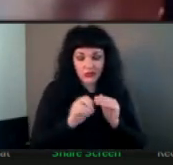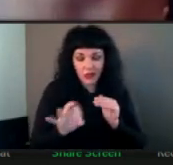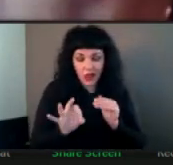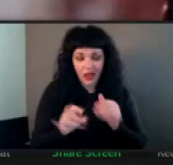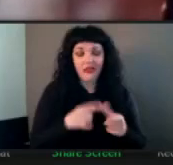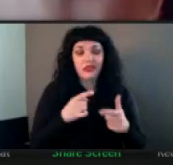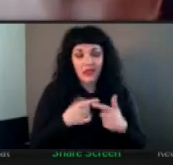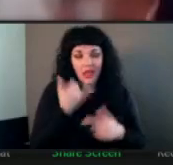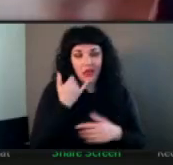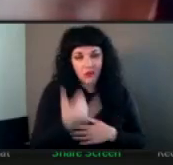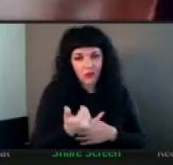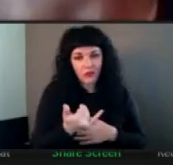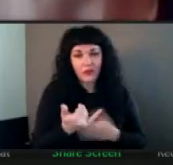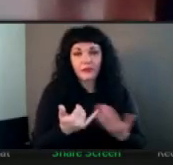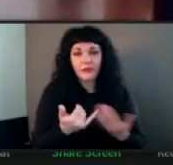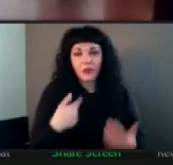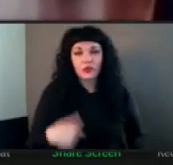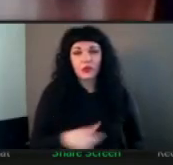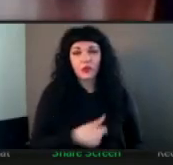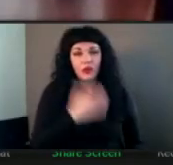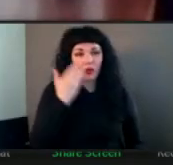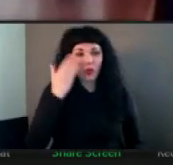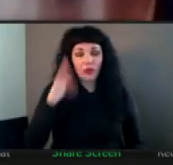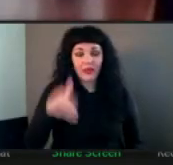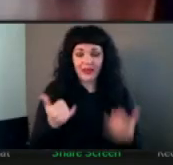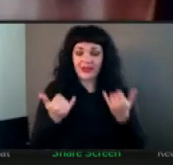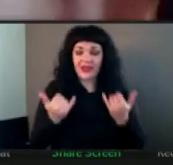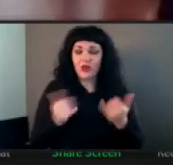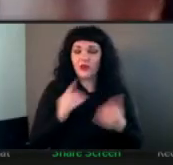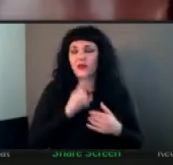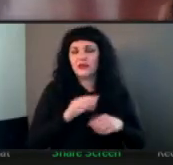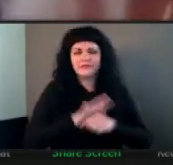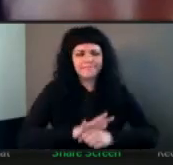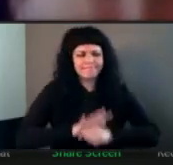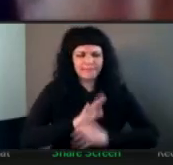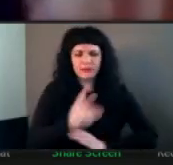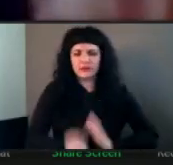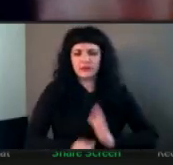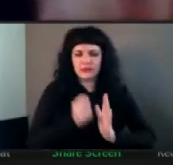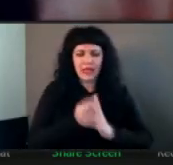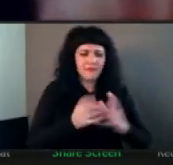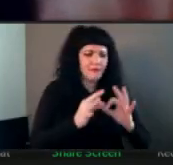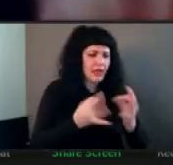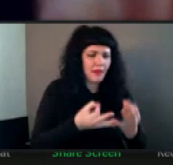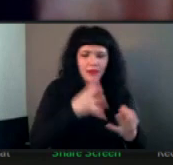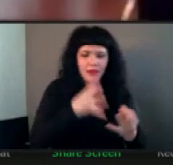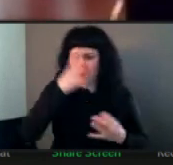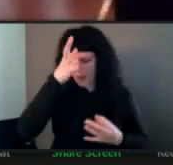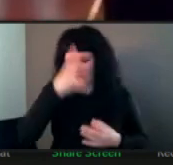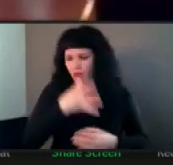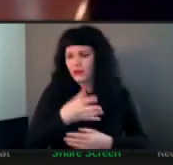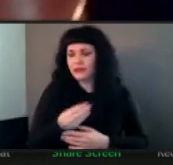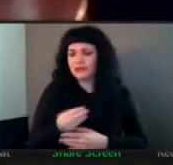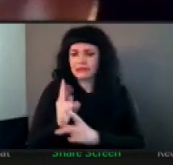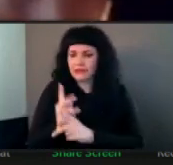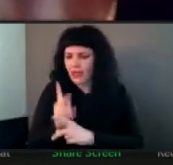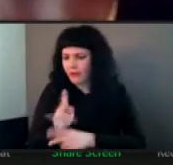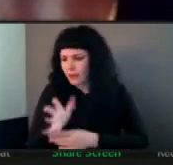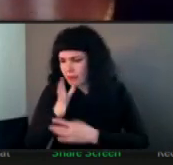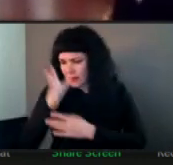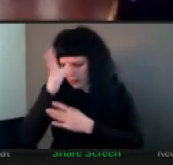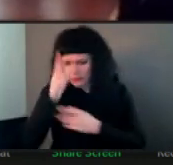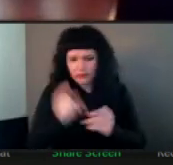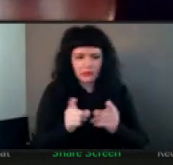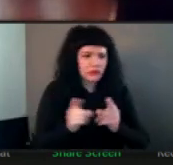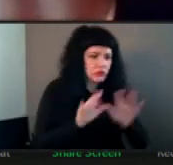extremely stressful time period for families, parents, and parents who are looking after their parents and their children. So